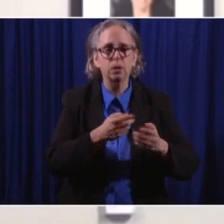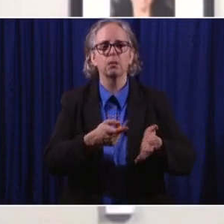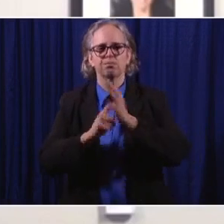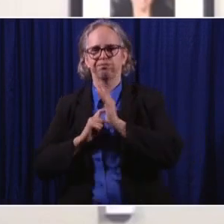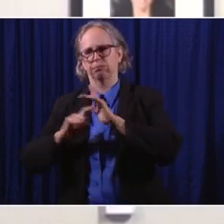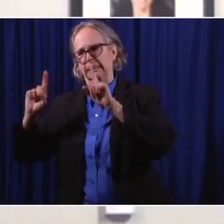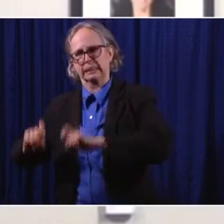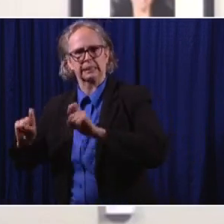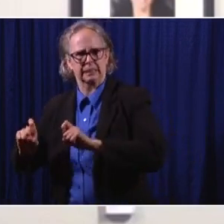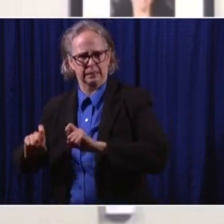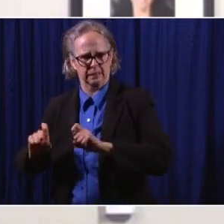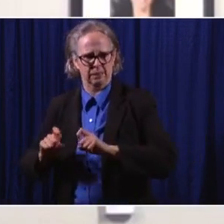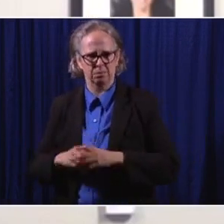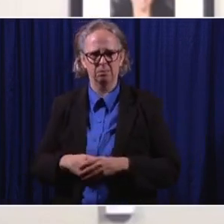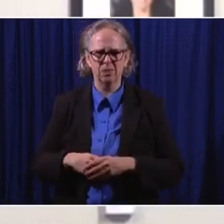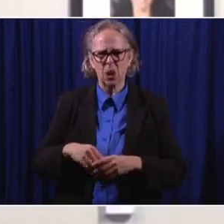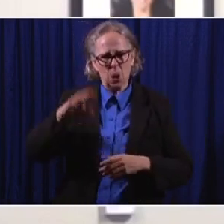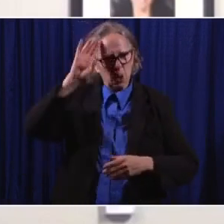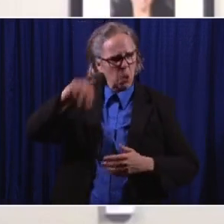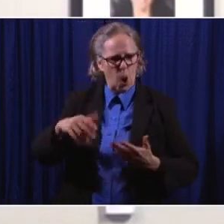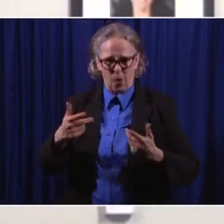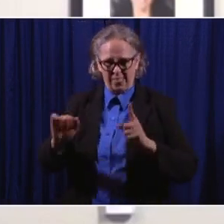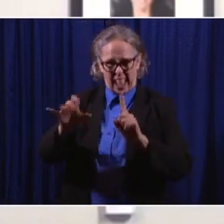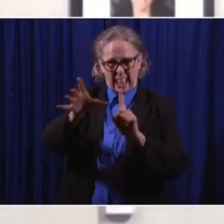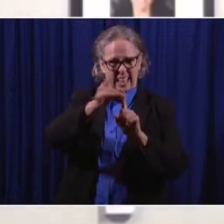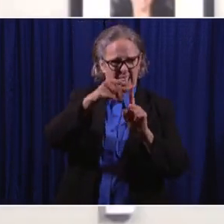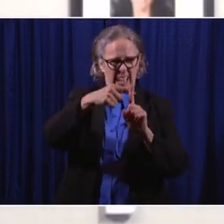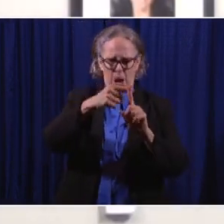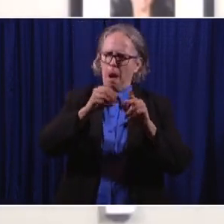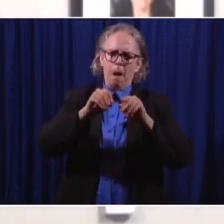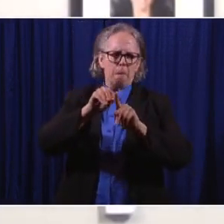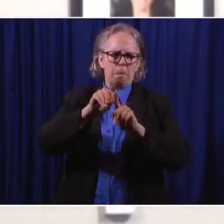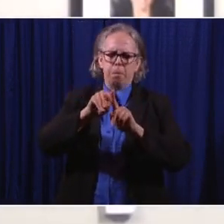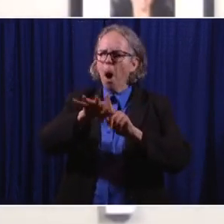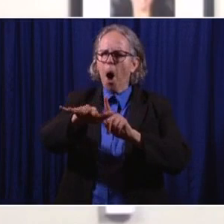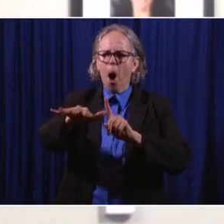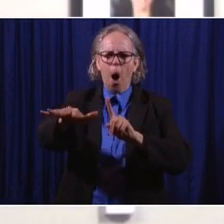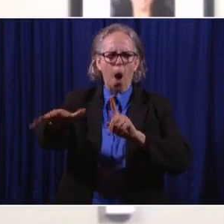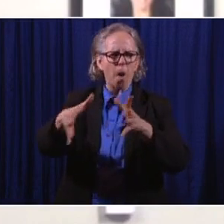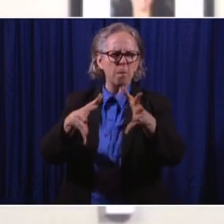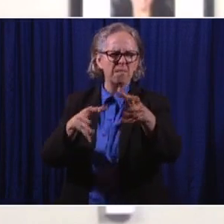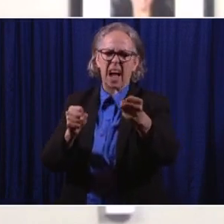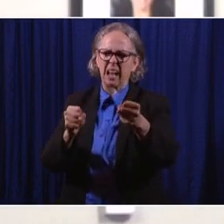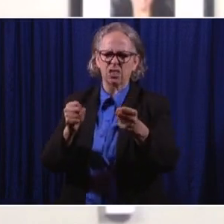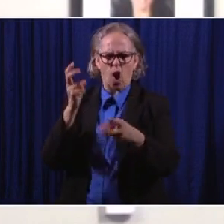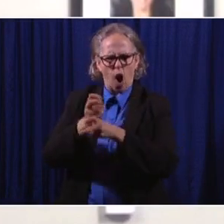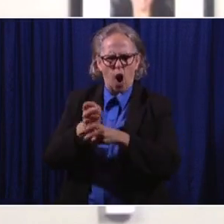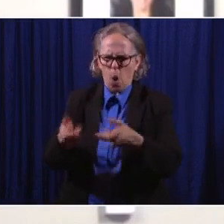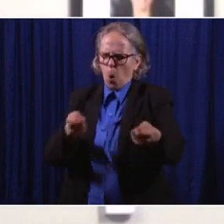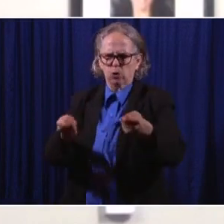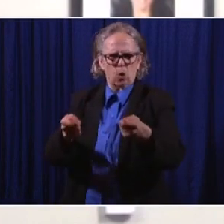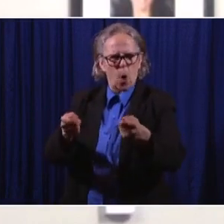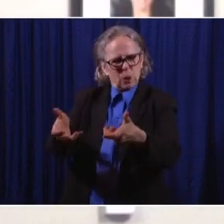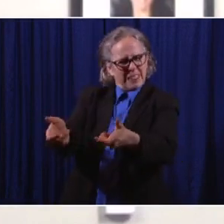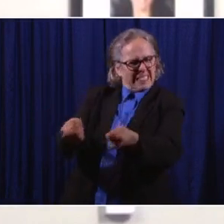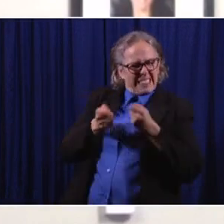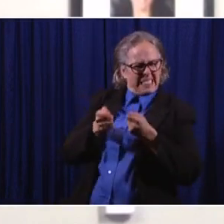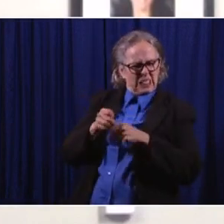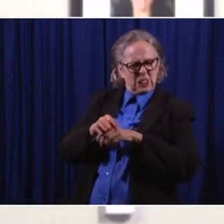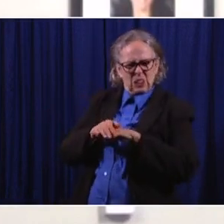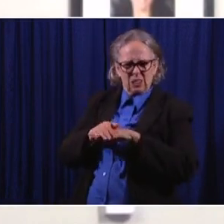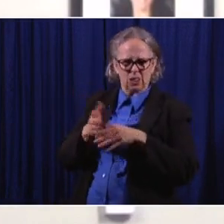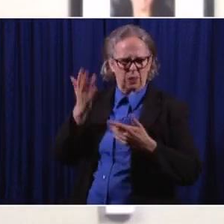COVID comes into prisons from the outside, but once it gets in there, it's very difficult to stop it. So requiring staff to test at the point